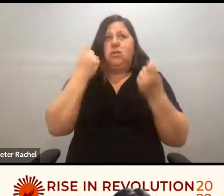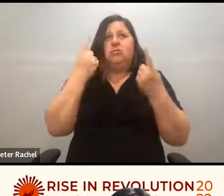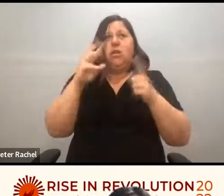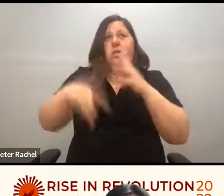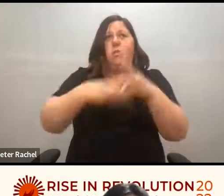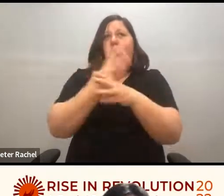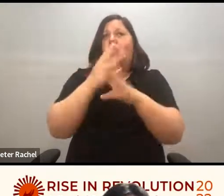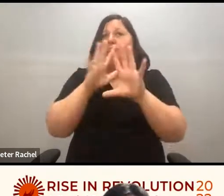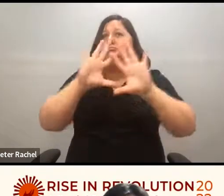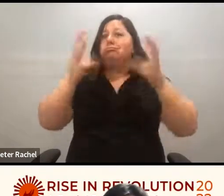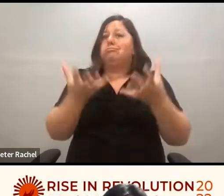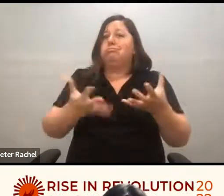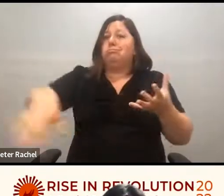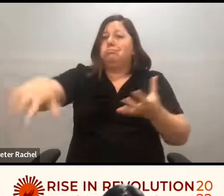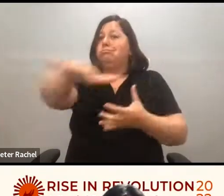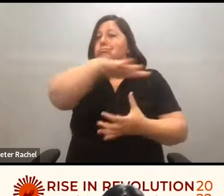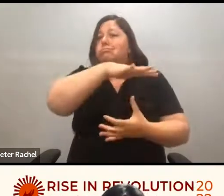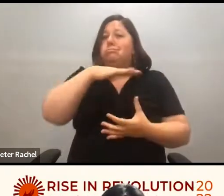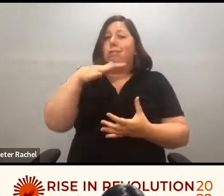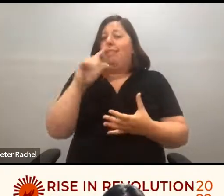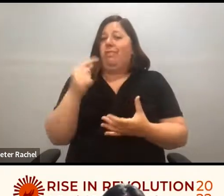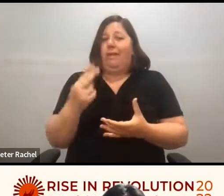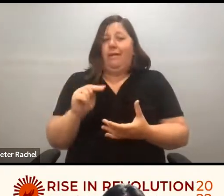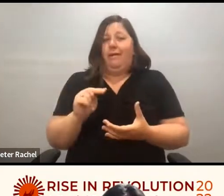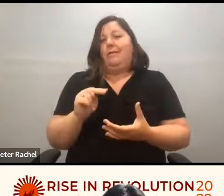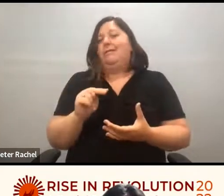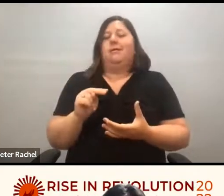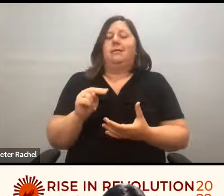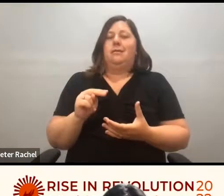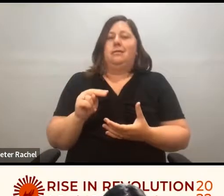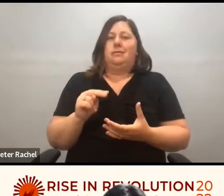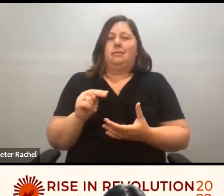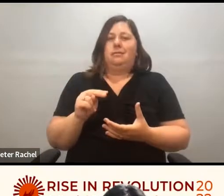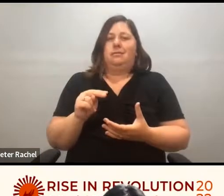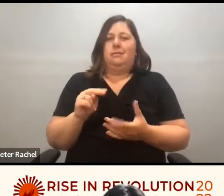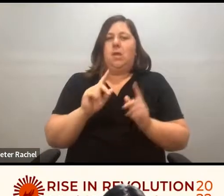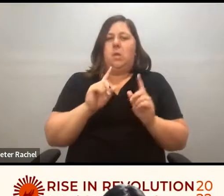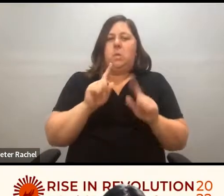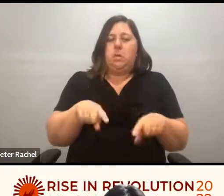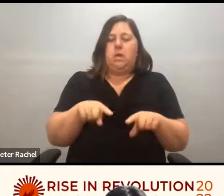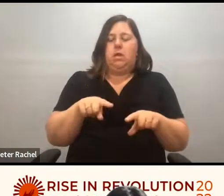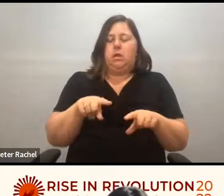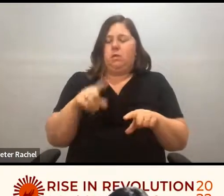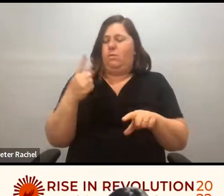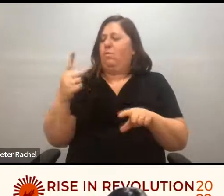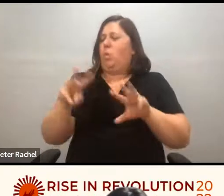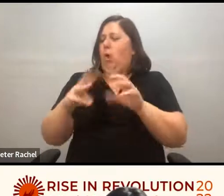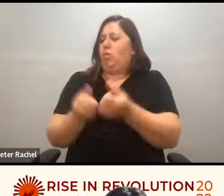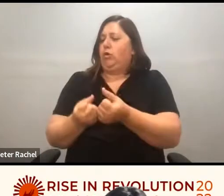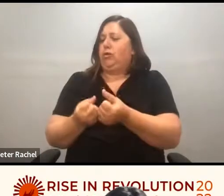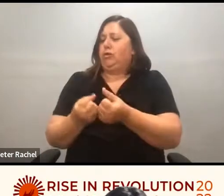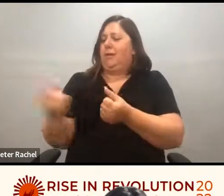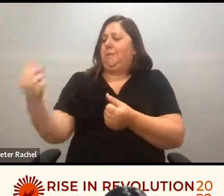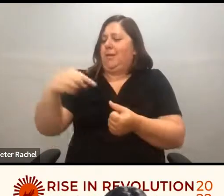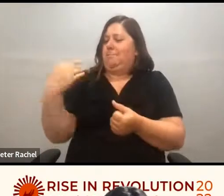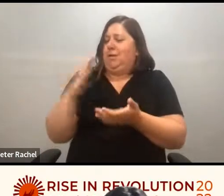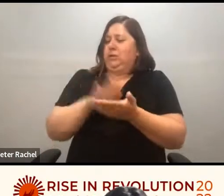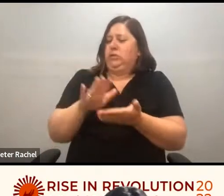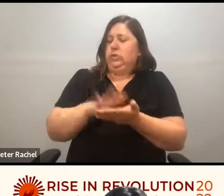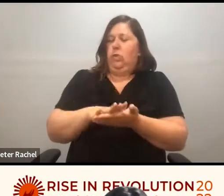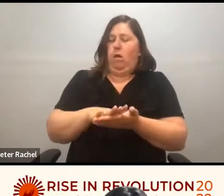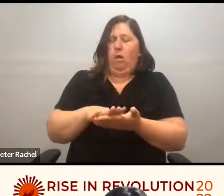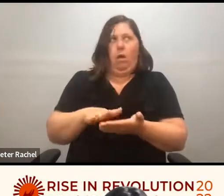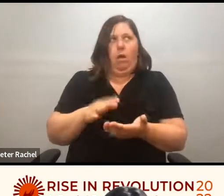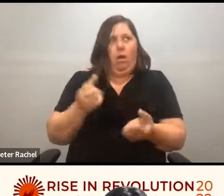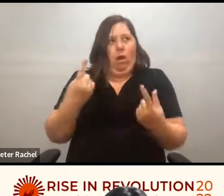me. And then a slam poetry workshop came to my school and it just clicked for some reason. I loved